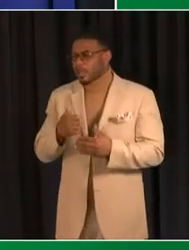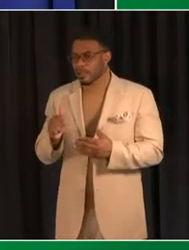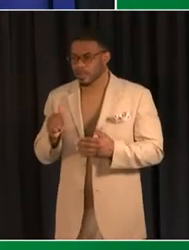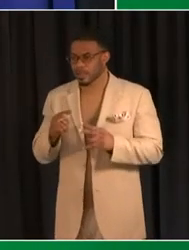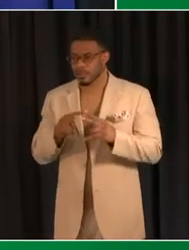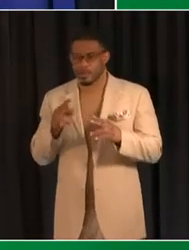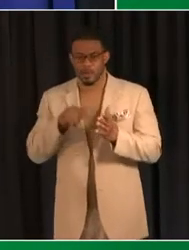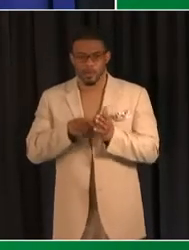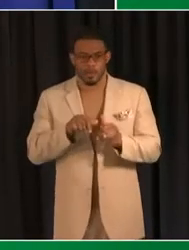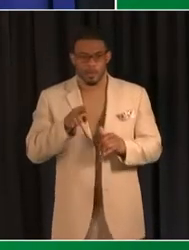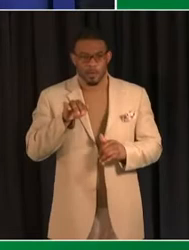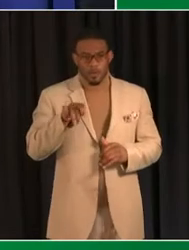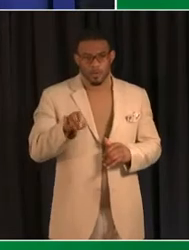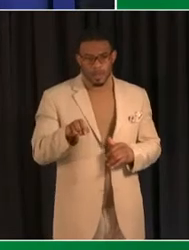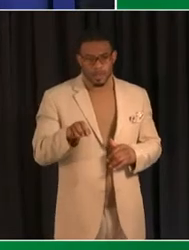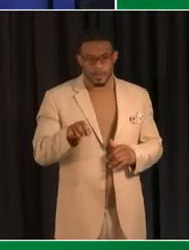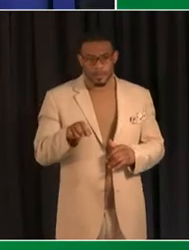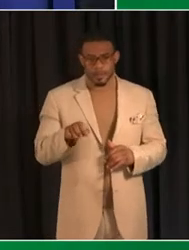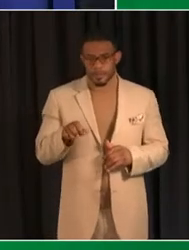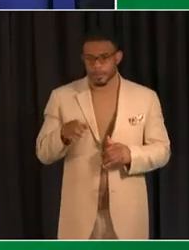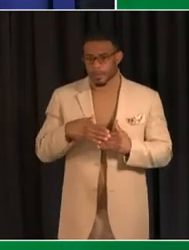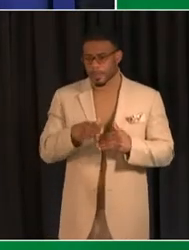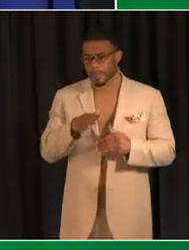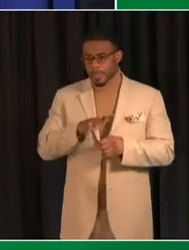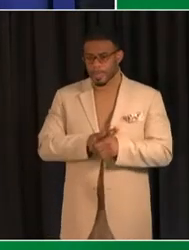at a very affordable rate.